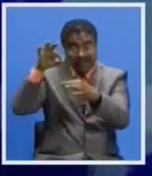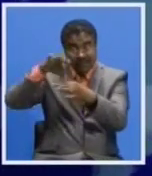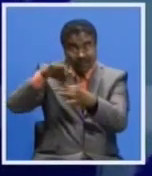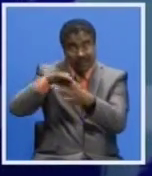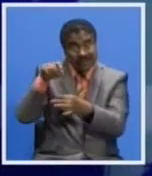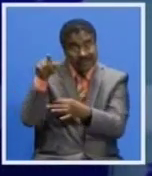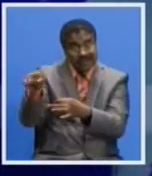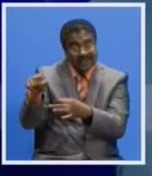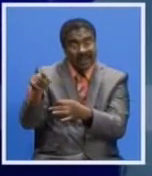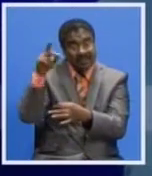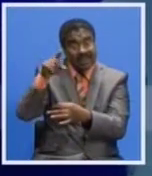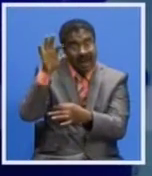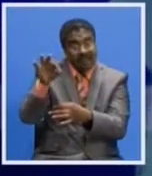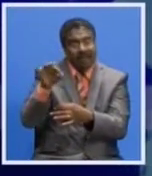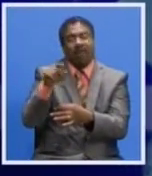candidate.